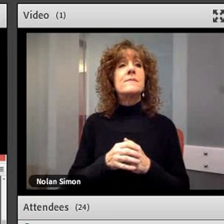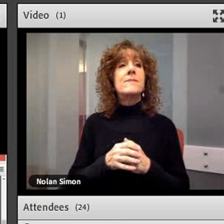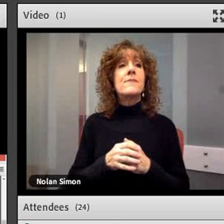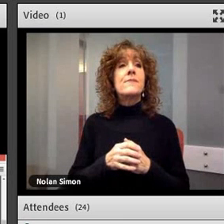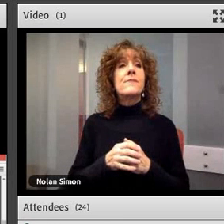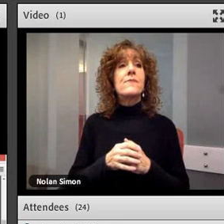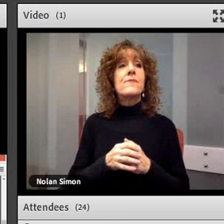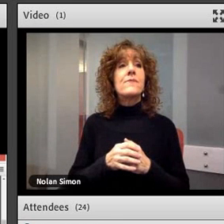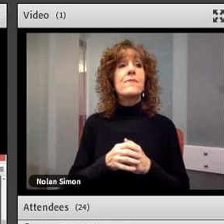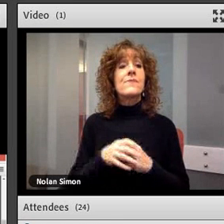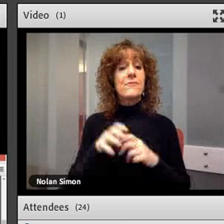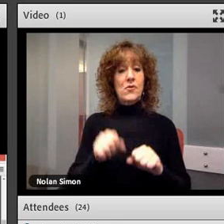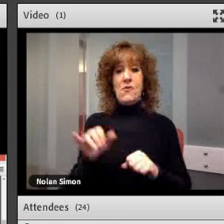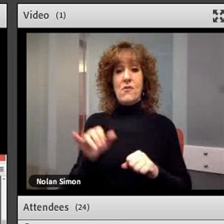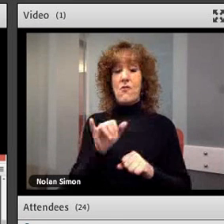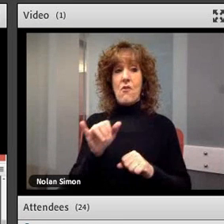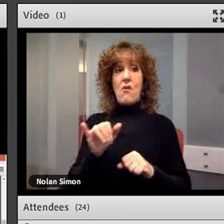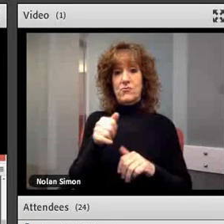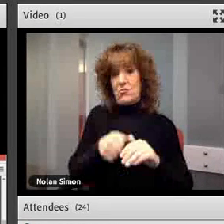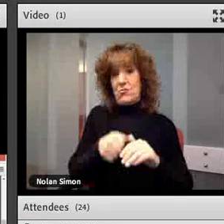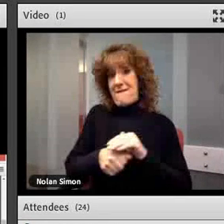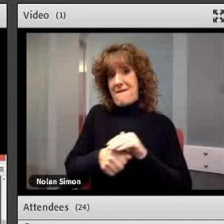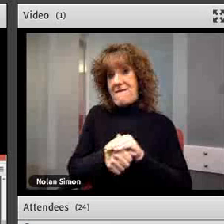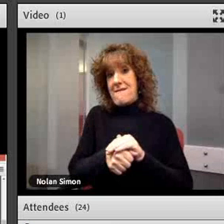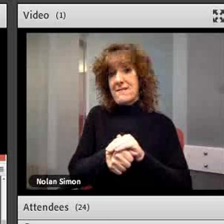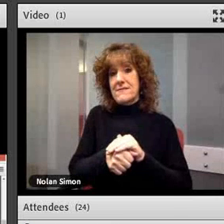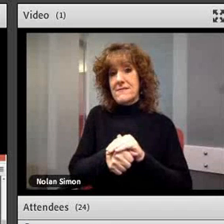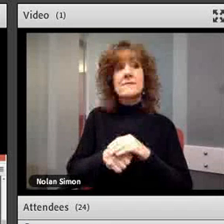Okay, you can also hide.